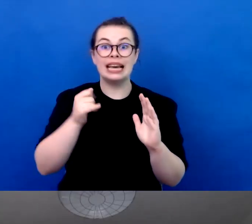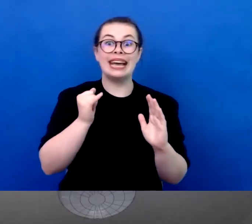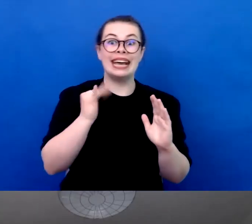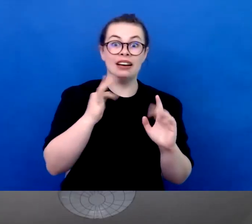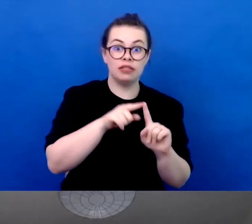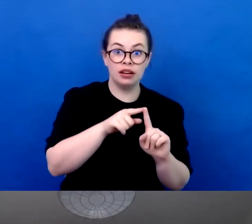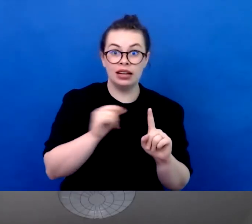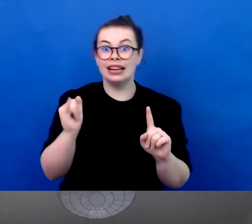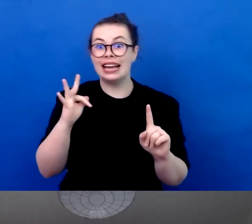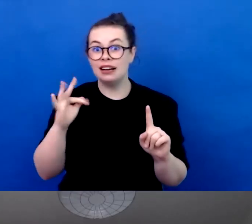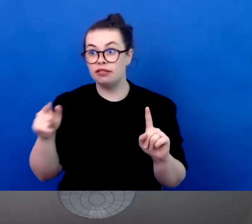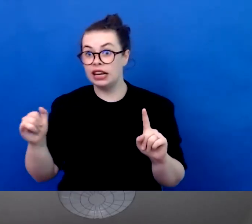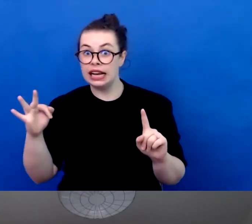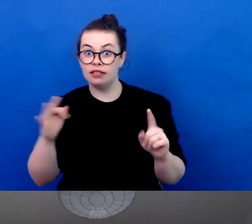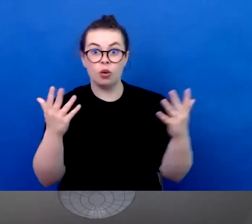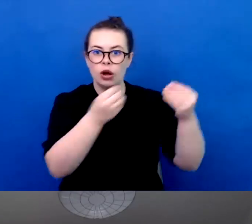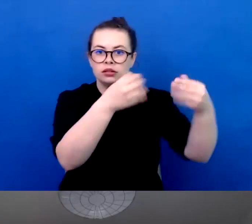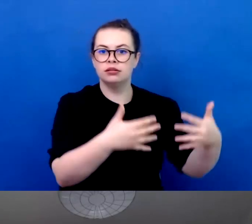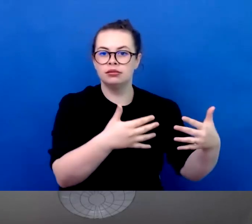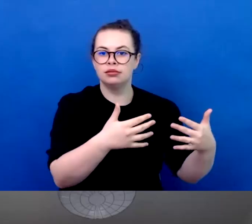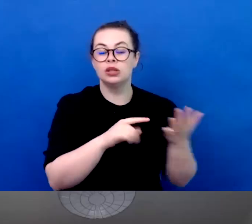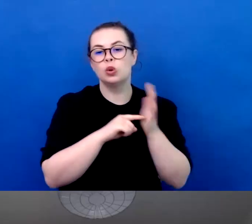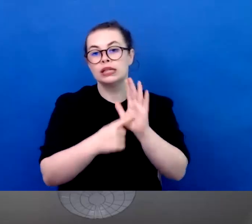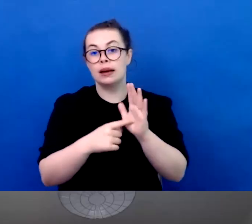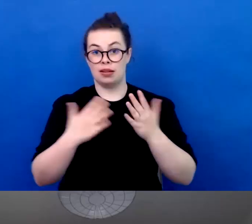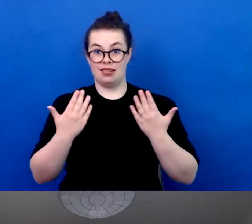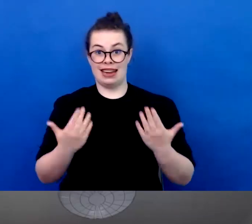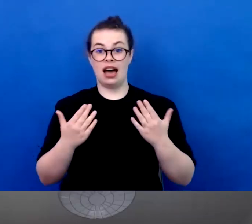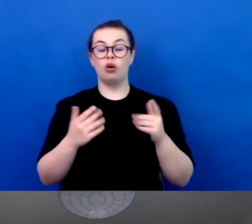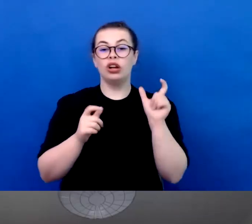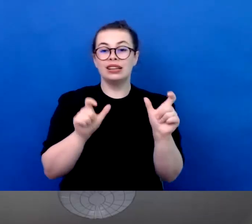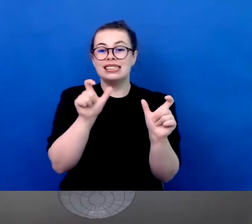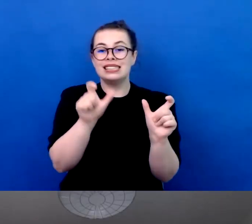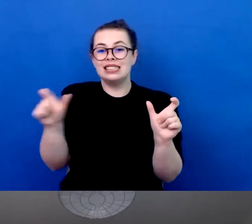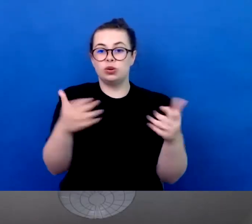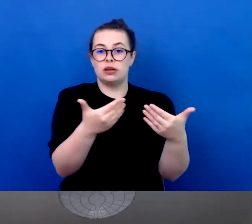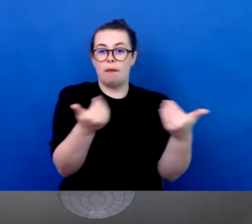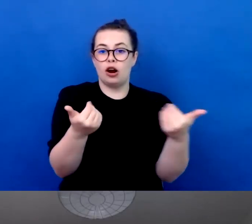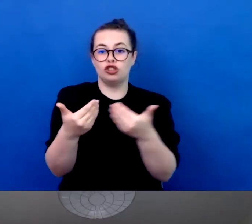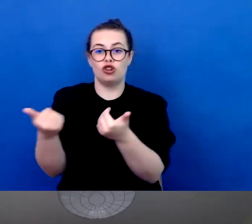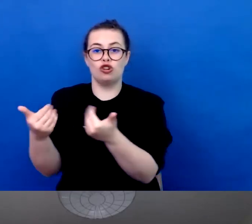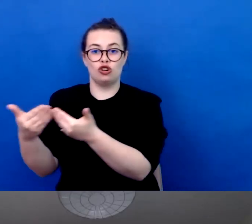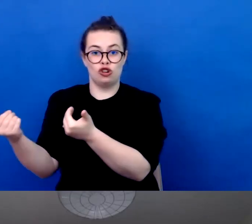For example, the constituency parser that we are using now is an incremental parser, but